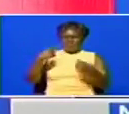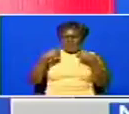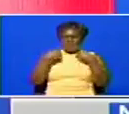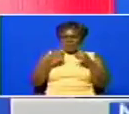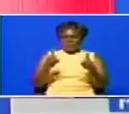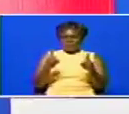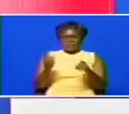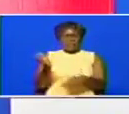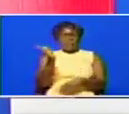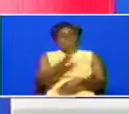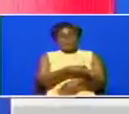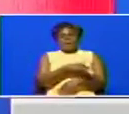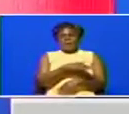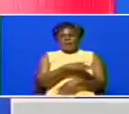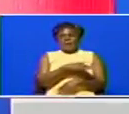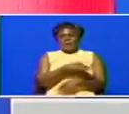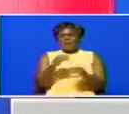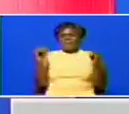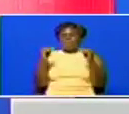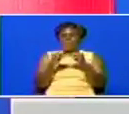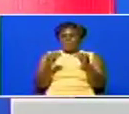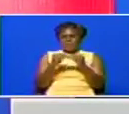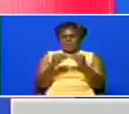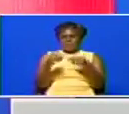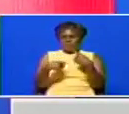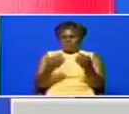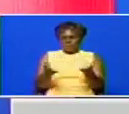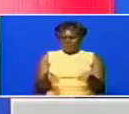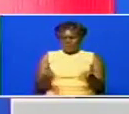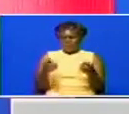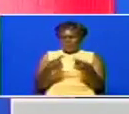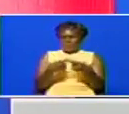ambao tunarudi tena huko katika mkutano huo unaoendelea hivi sasa, lakini